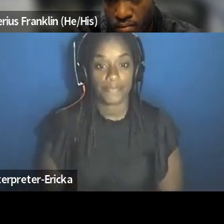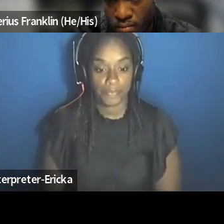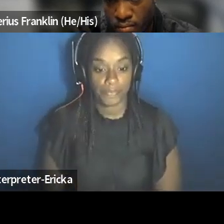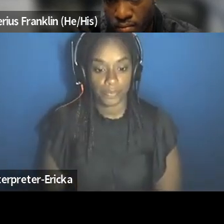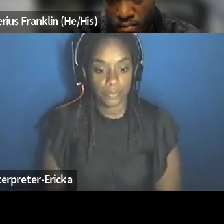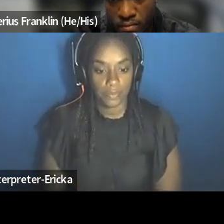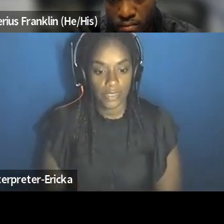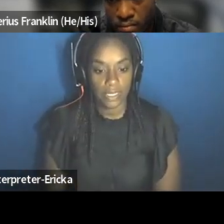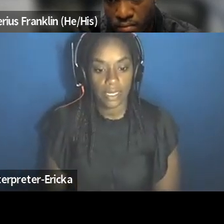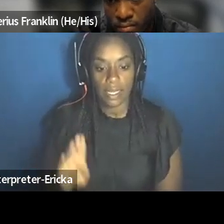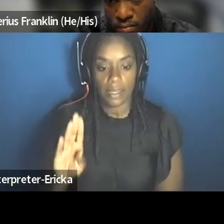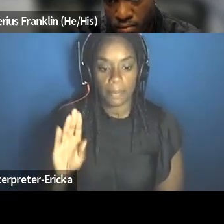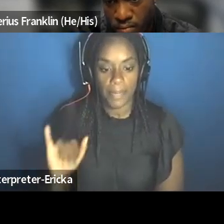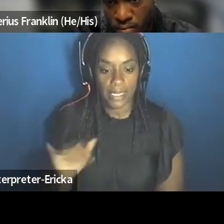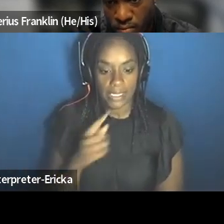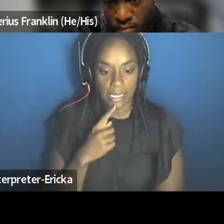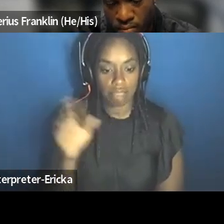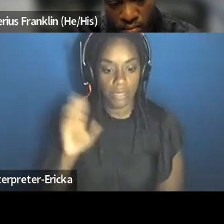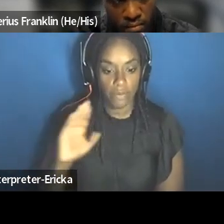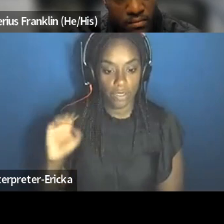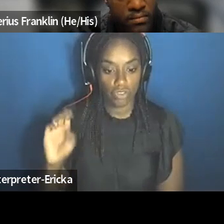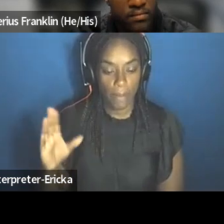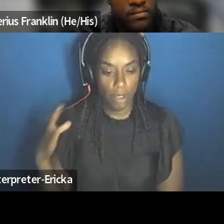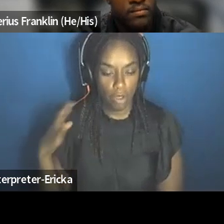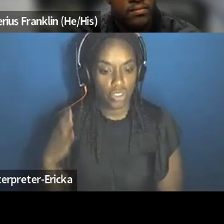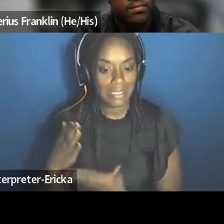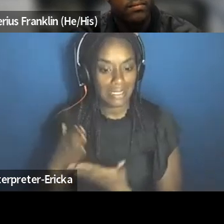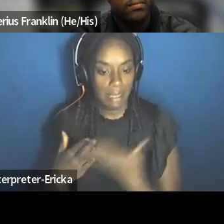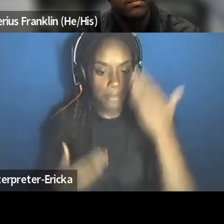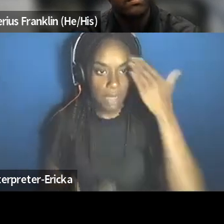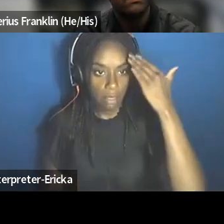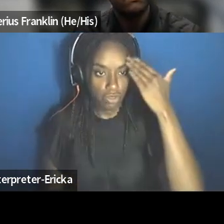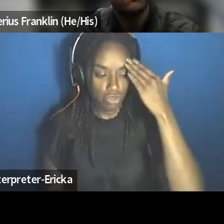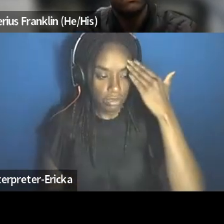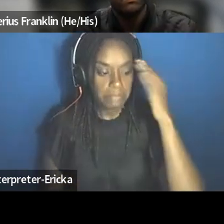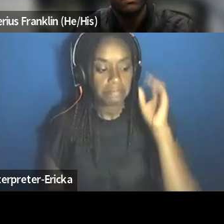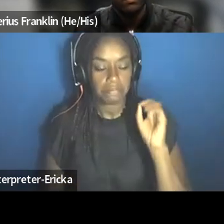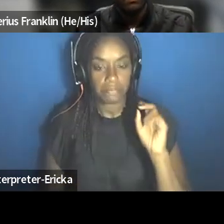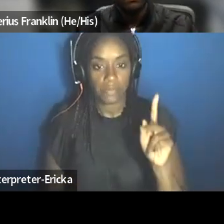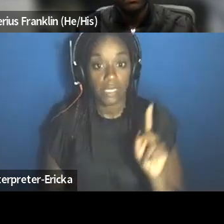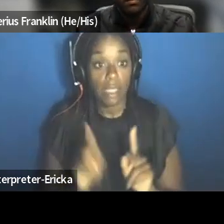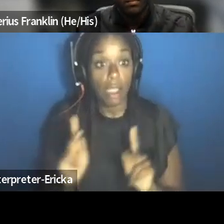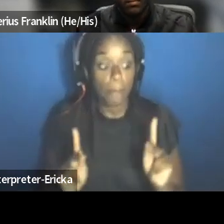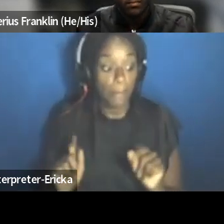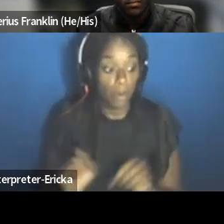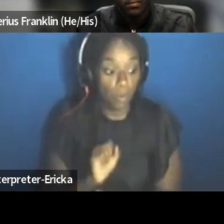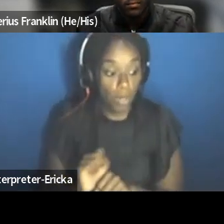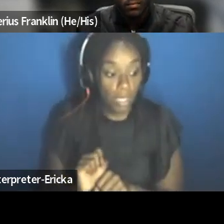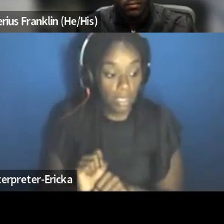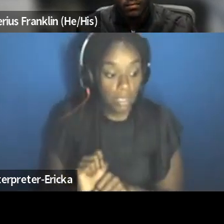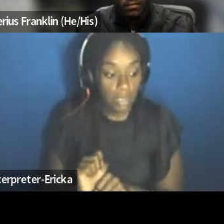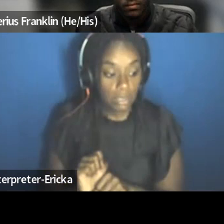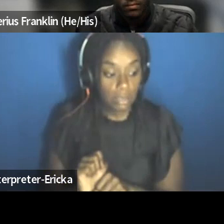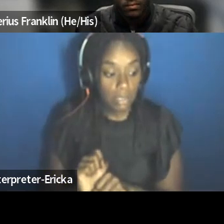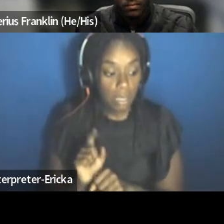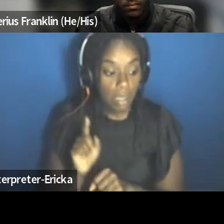Okay, so Becky said she used to be a job coach and have some knowledge. Okay, are people working? Do you find that you're